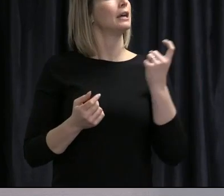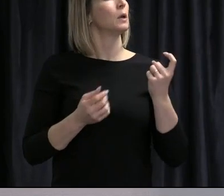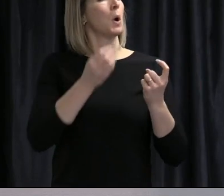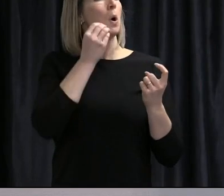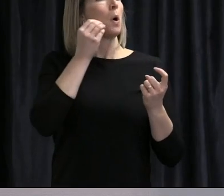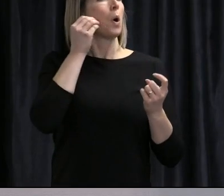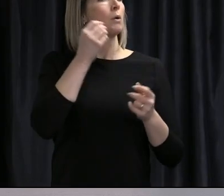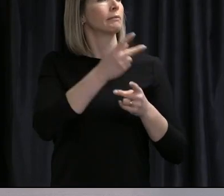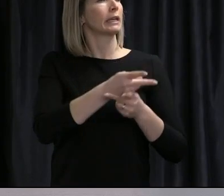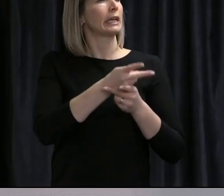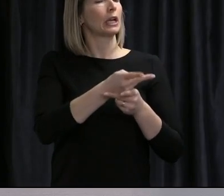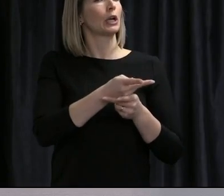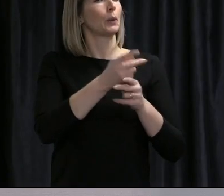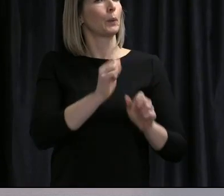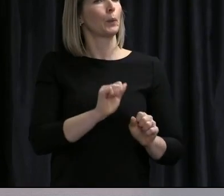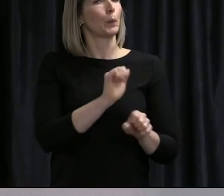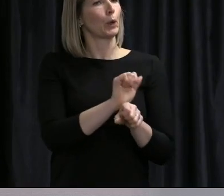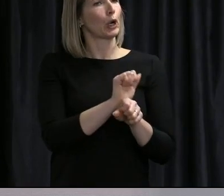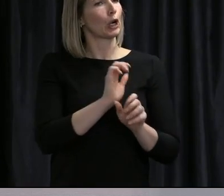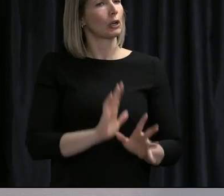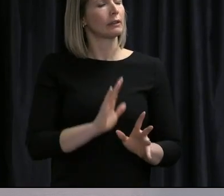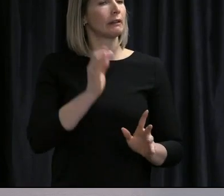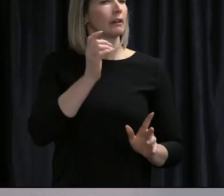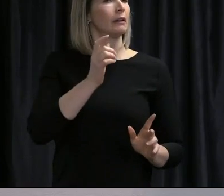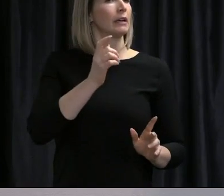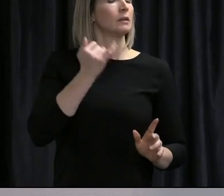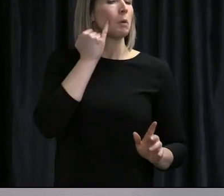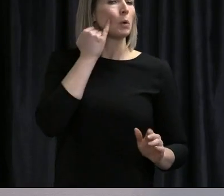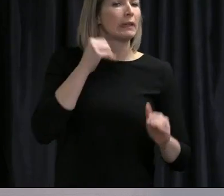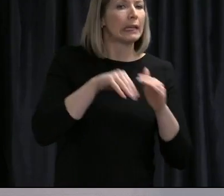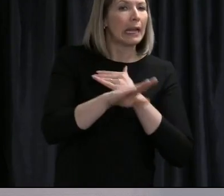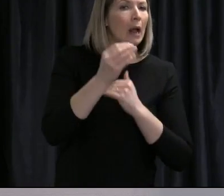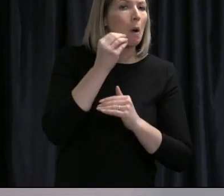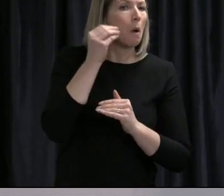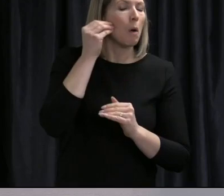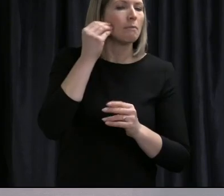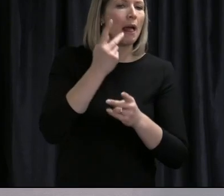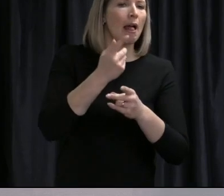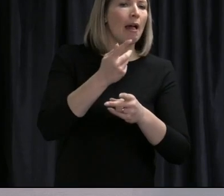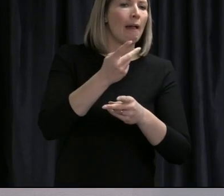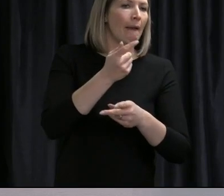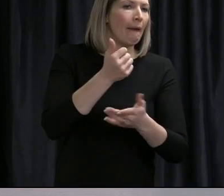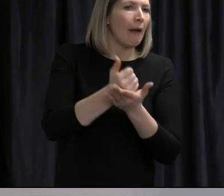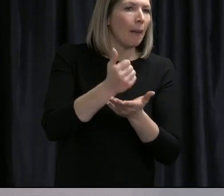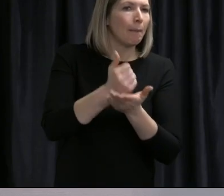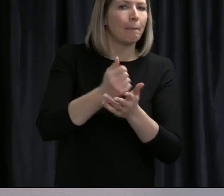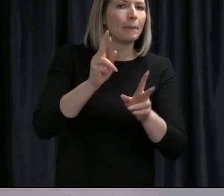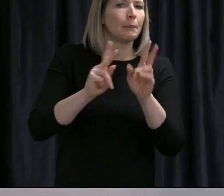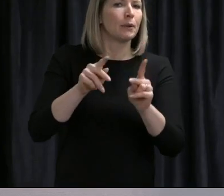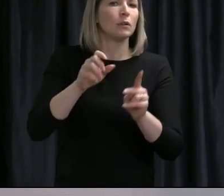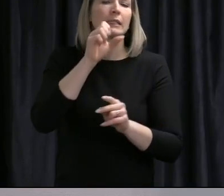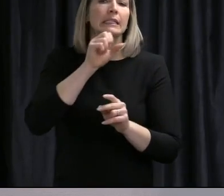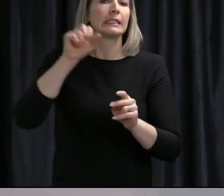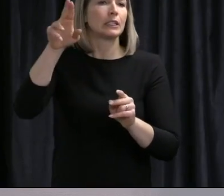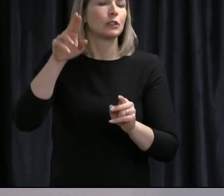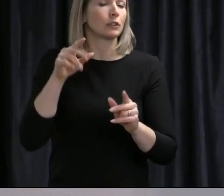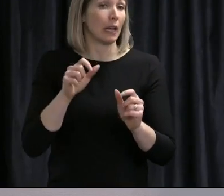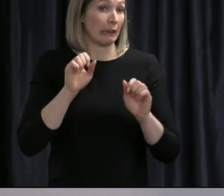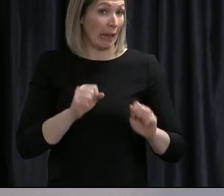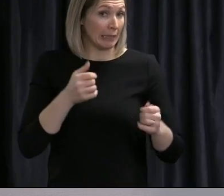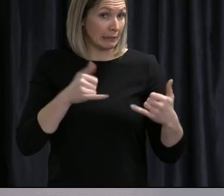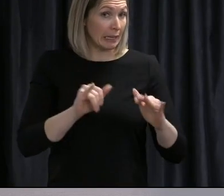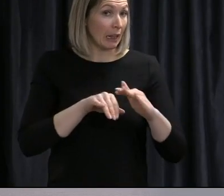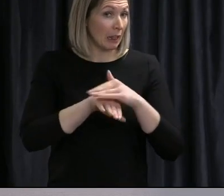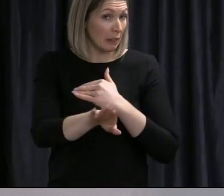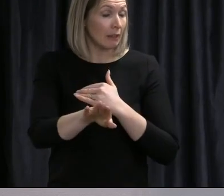support them? What precautions should they be taking? Are we looking at reducing, I suppose, how much help is needed? Well, I mean,